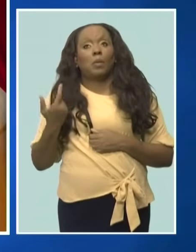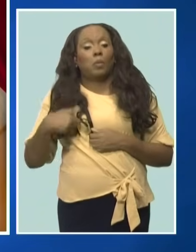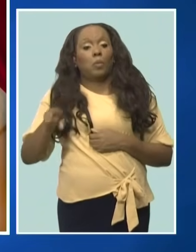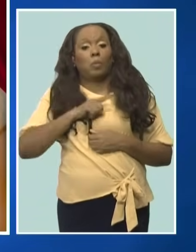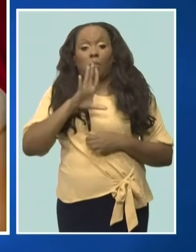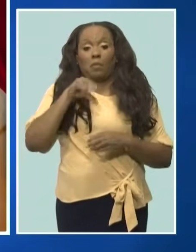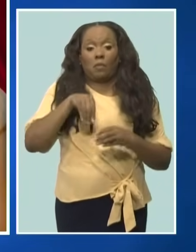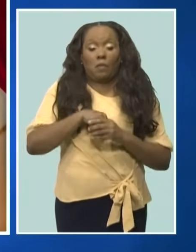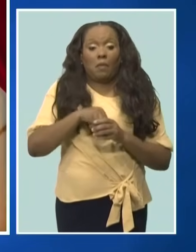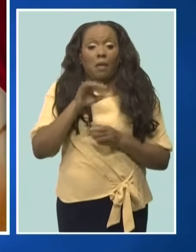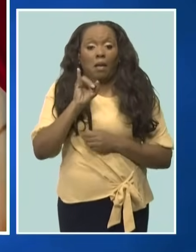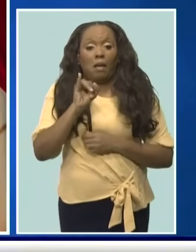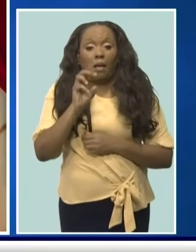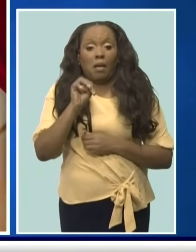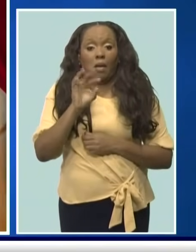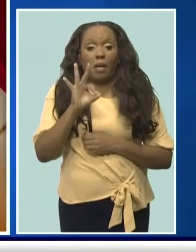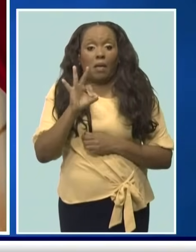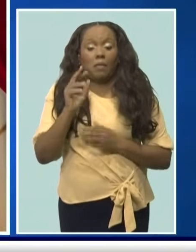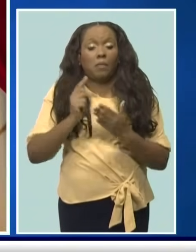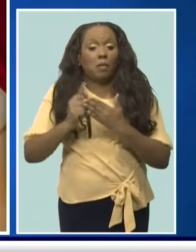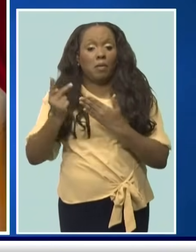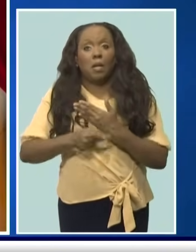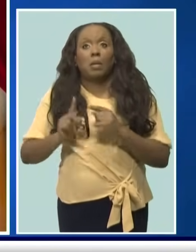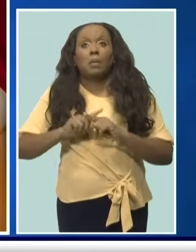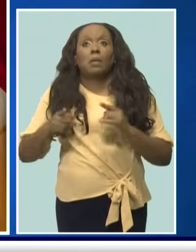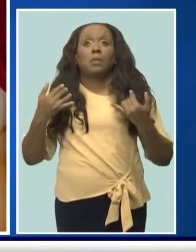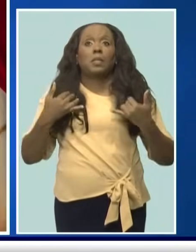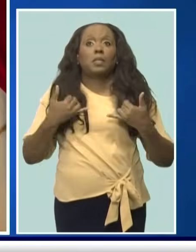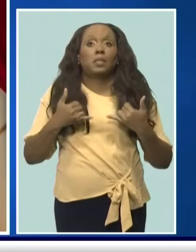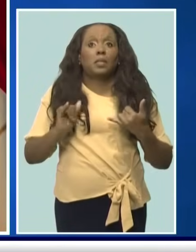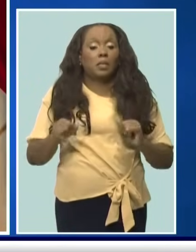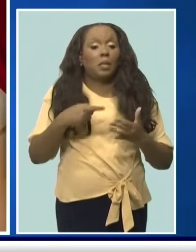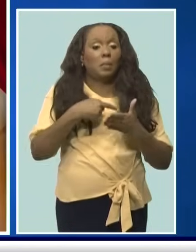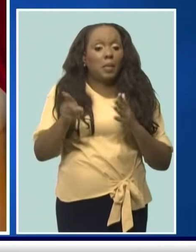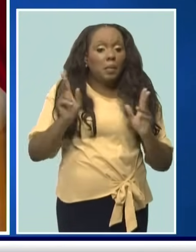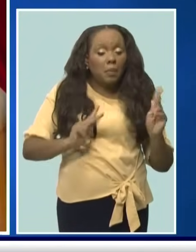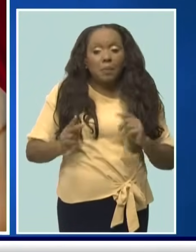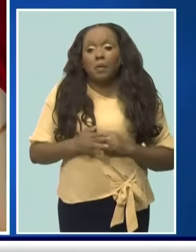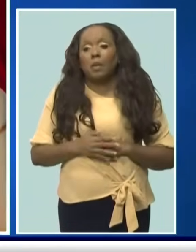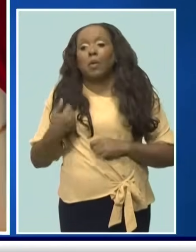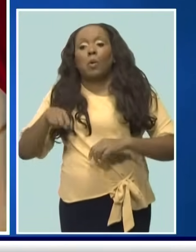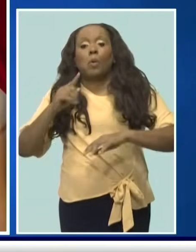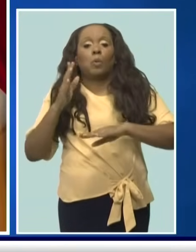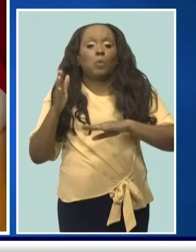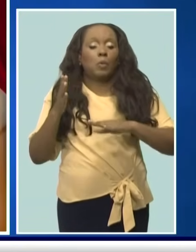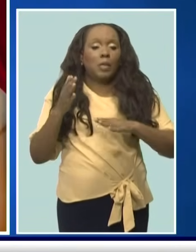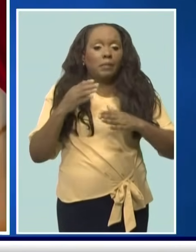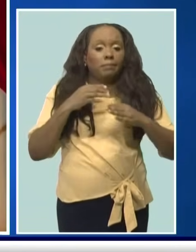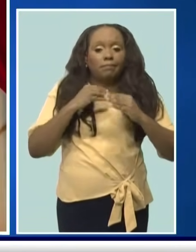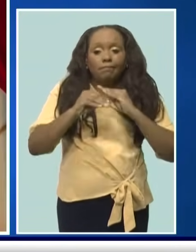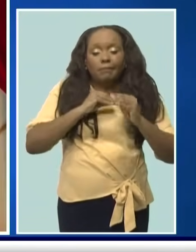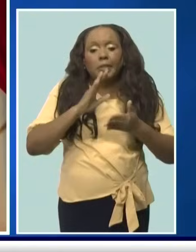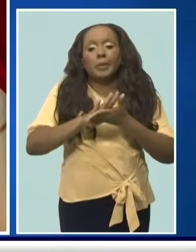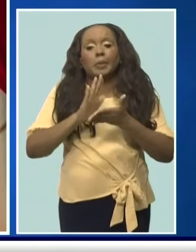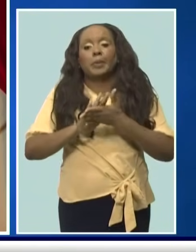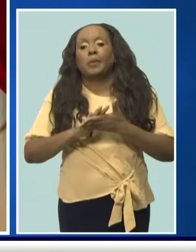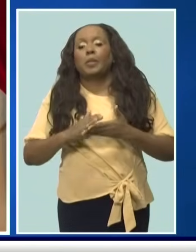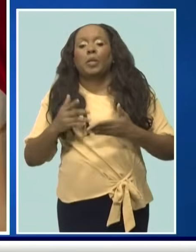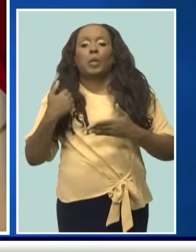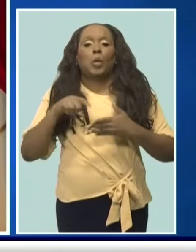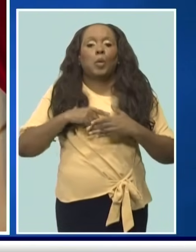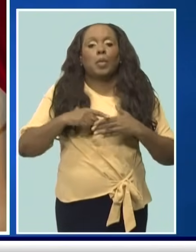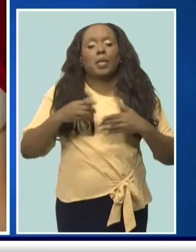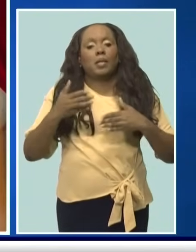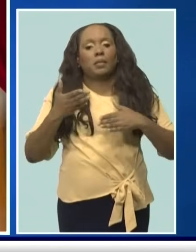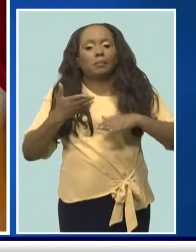have picked up the pace. We pay people, we increase people's pay, we do the hospital, we deal with the schools, we deal with every aspect,